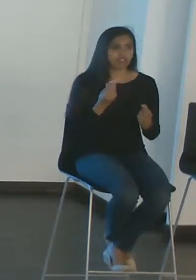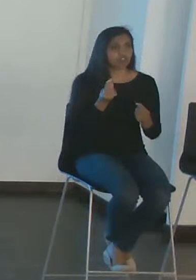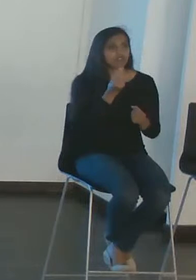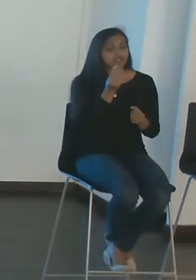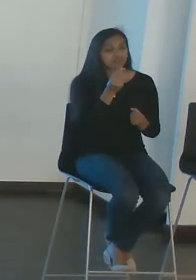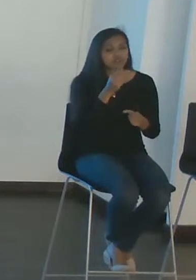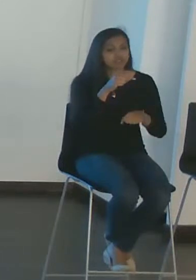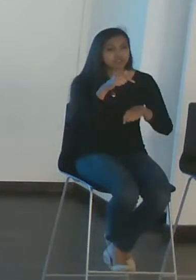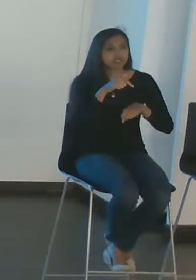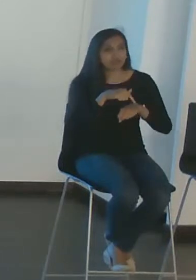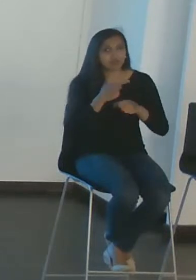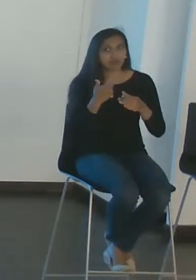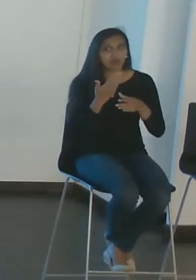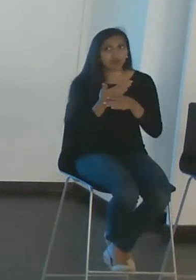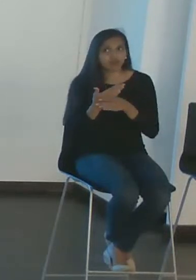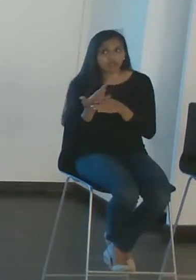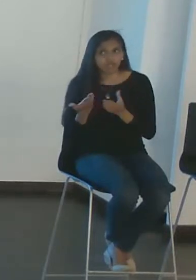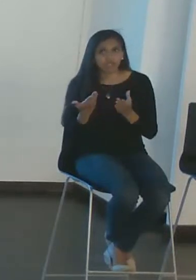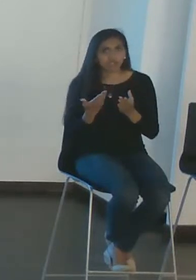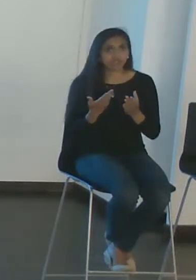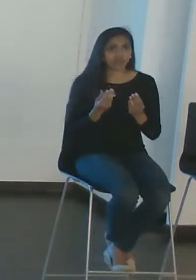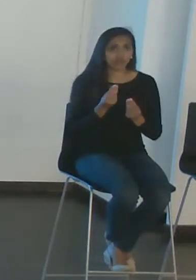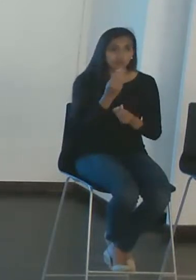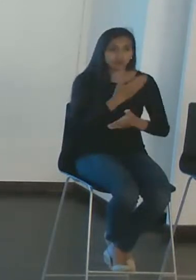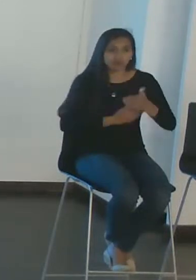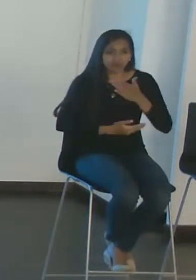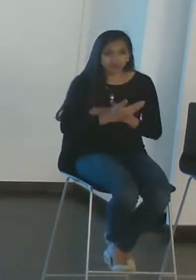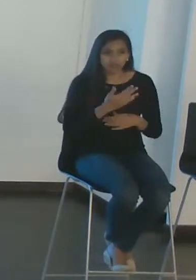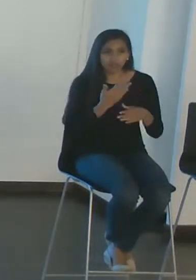mediums or work in a certain discipline is because, yeah, maybe,